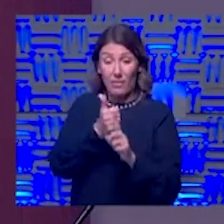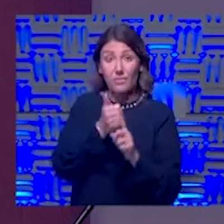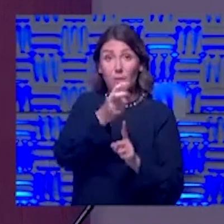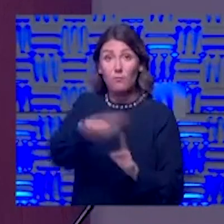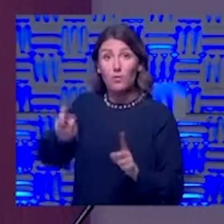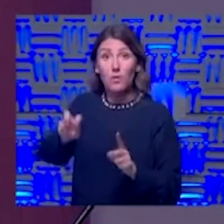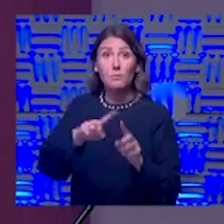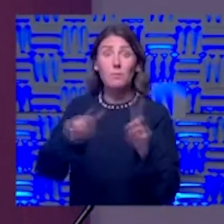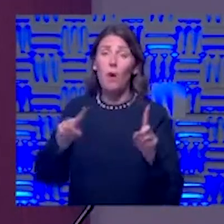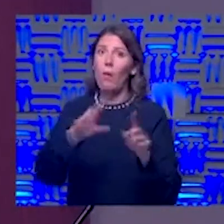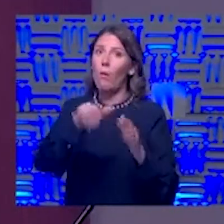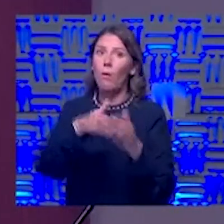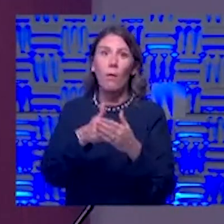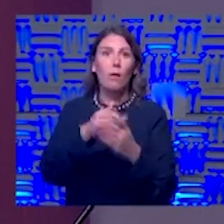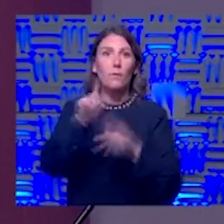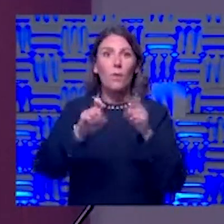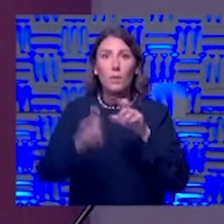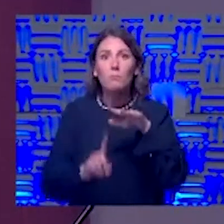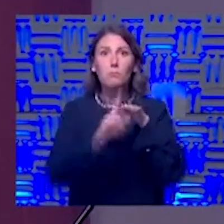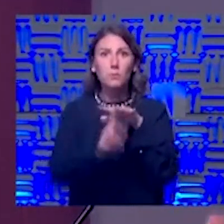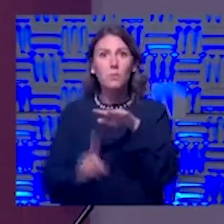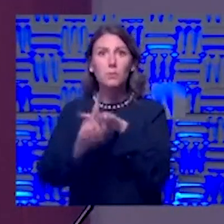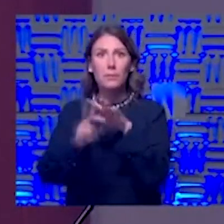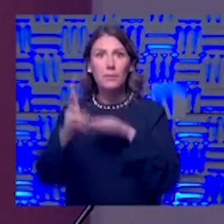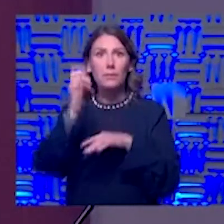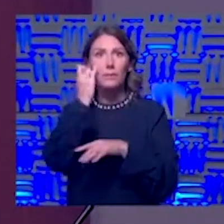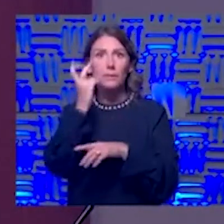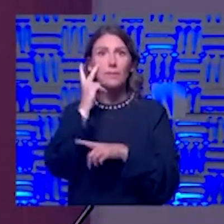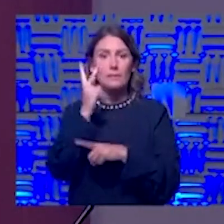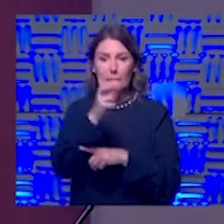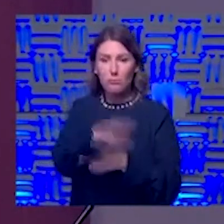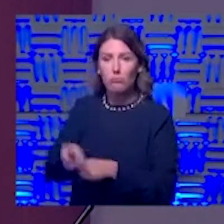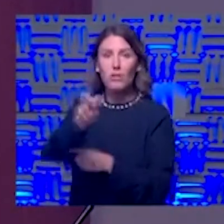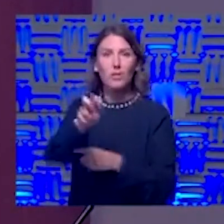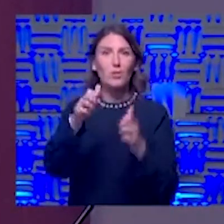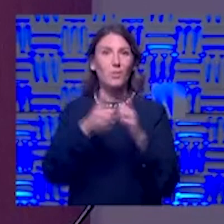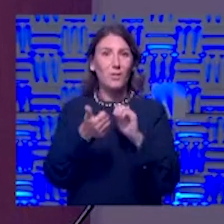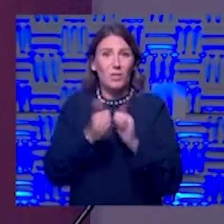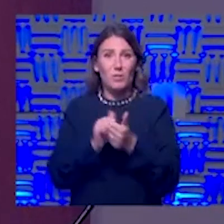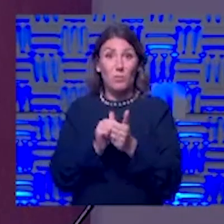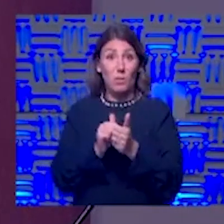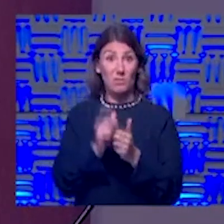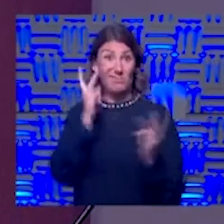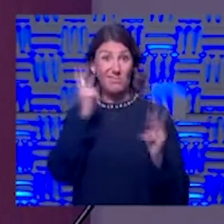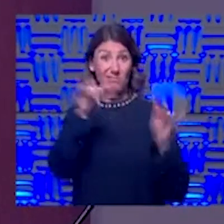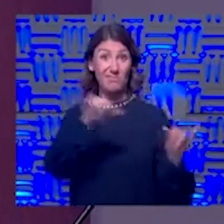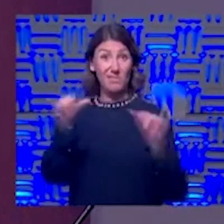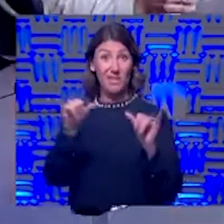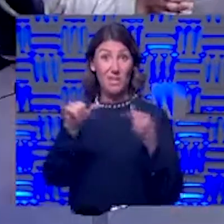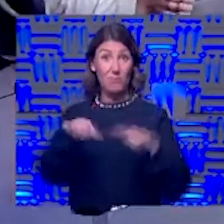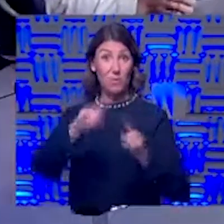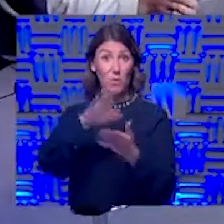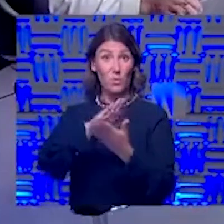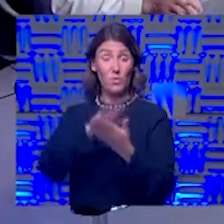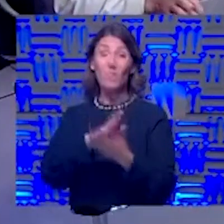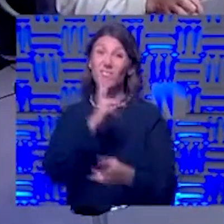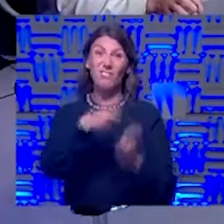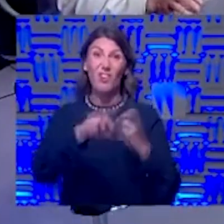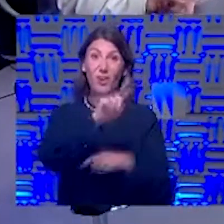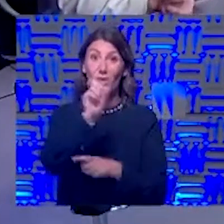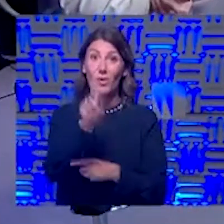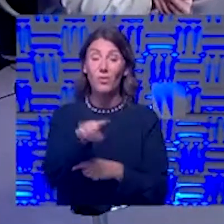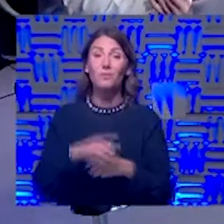up, that if we see transmission in those areas, are we going to see the same thing in schools? And it's a good question. It's hard to know. I've